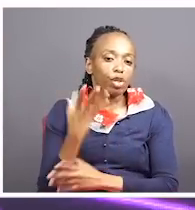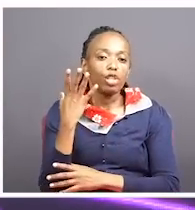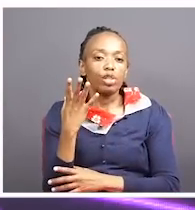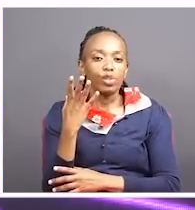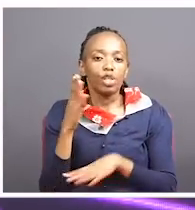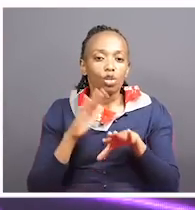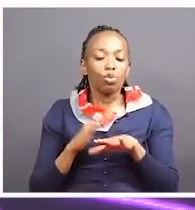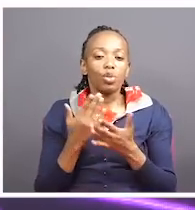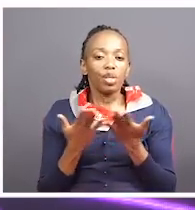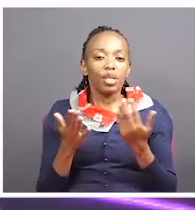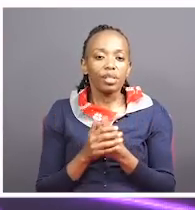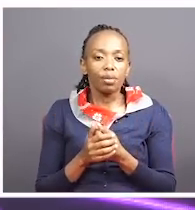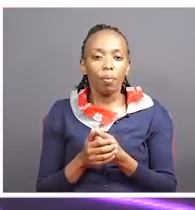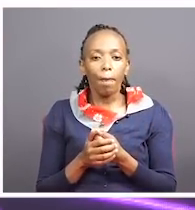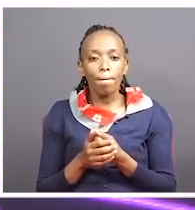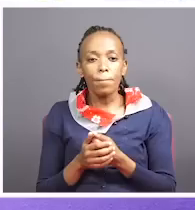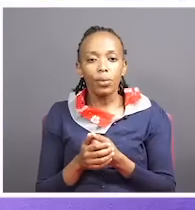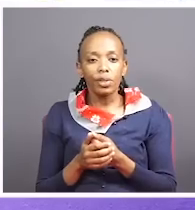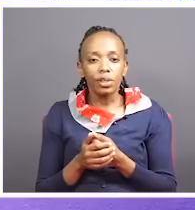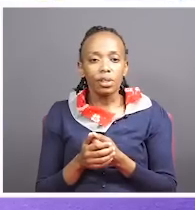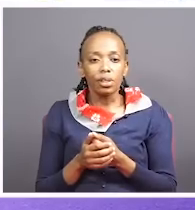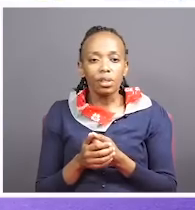produce good things.